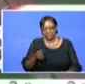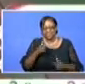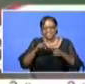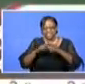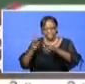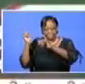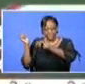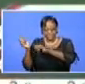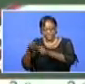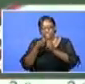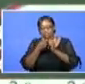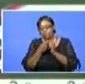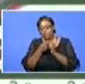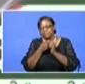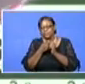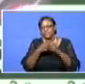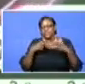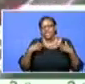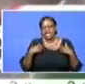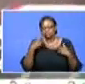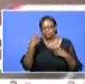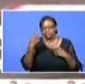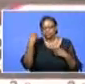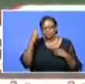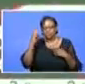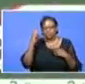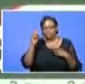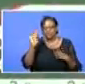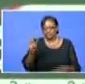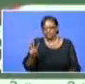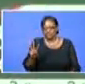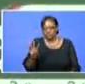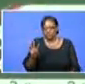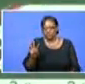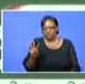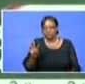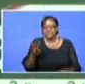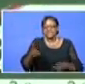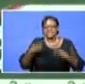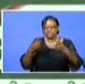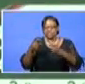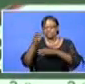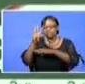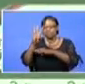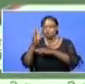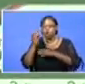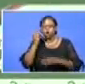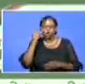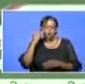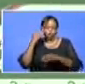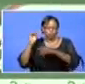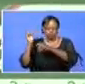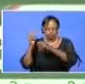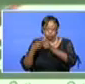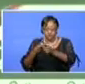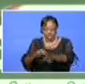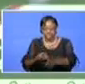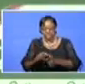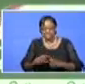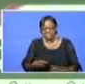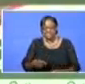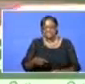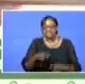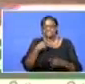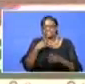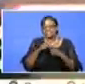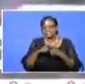diamond, Jazz Chisholm 2-for-4. Both of those hits finding the seeds, giving him 4 home runs on the season. The first was a